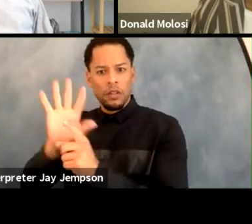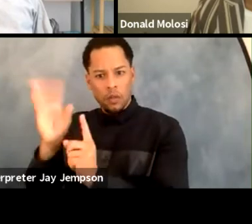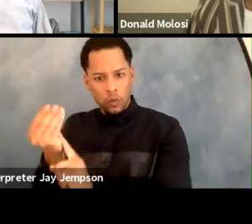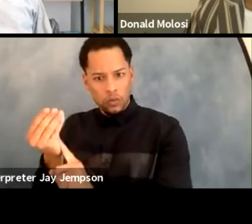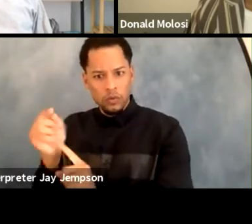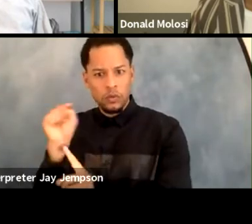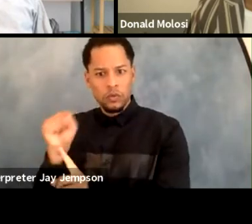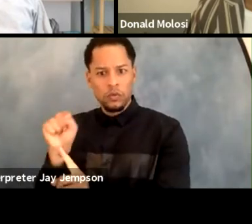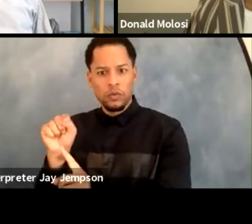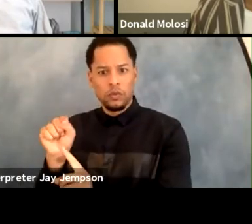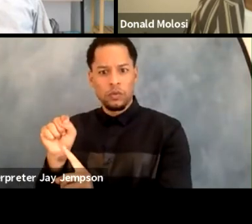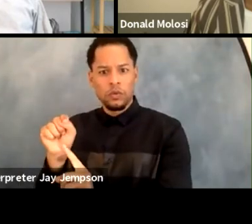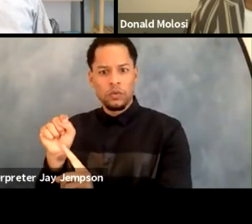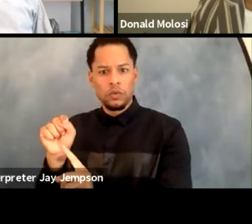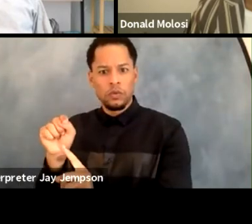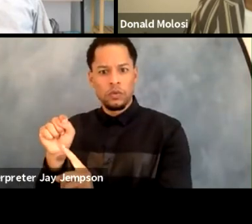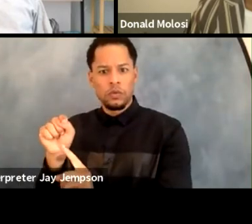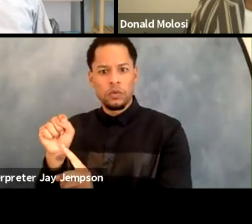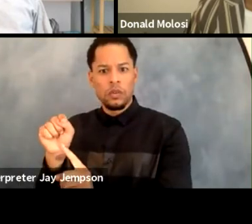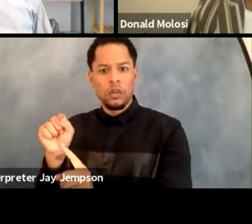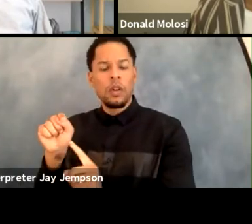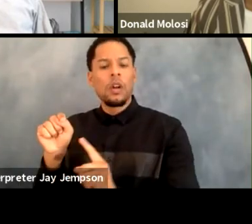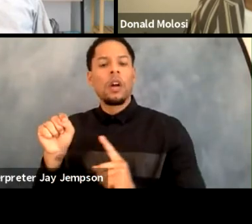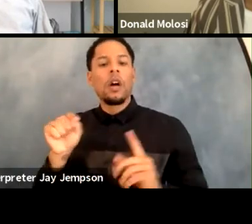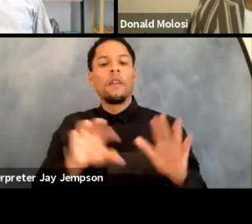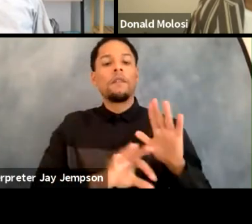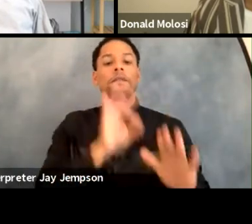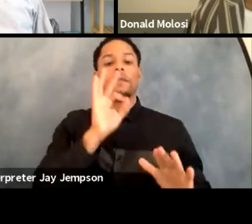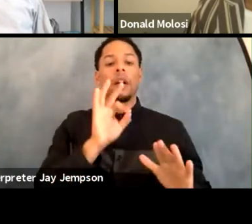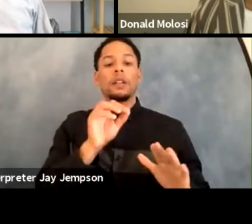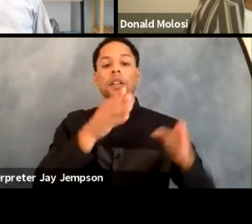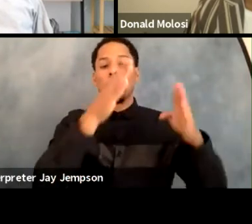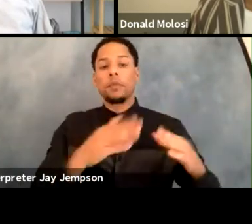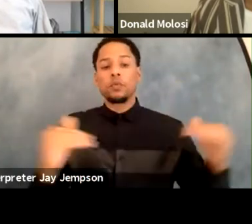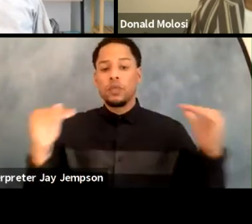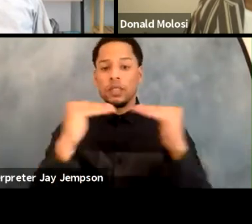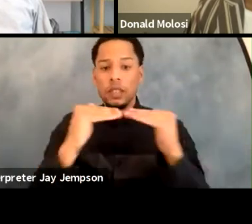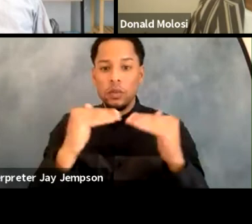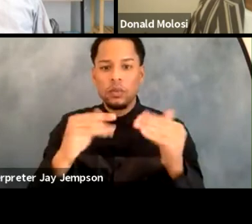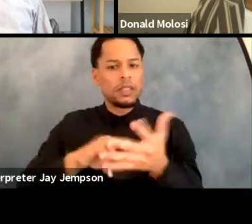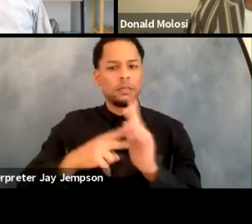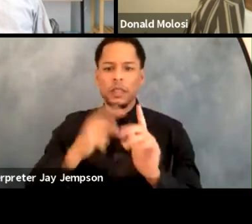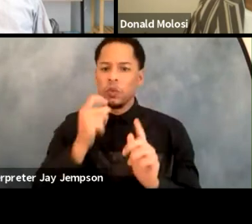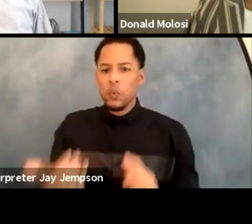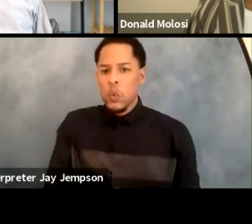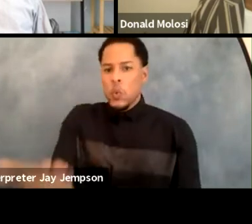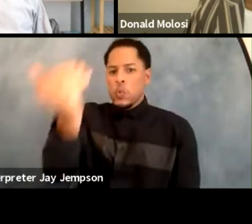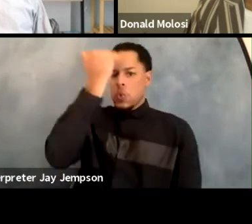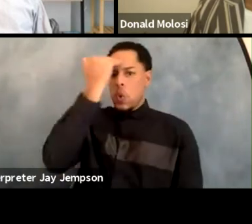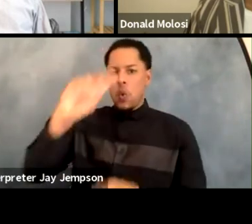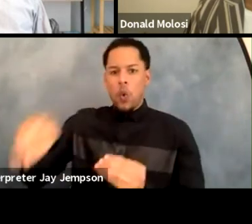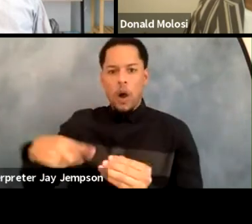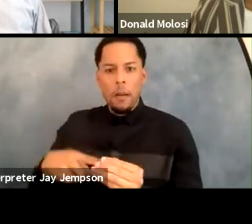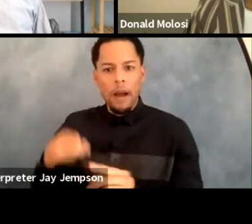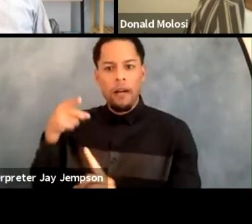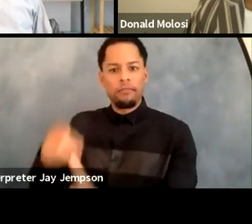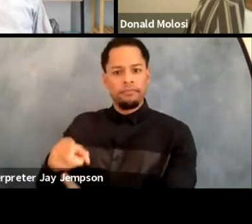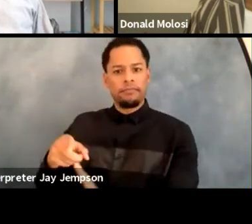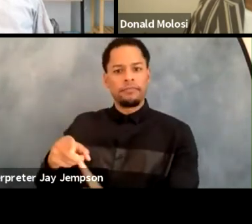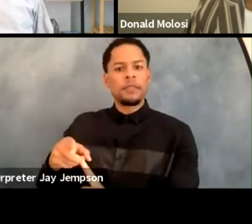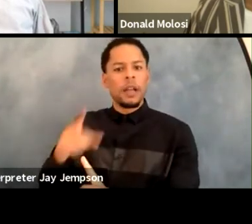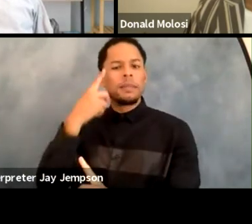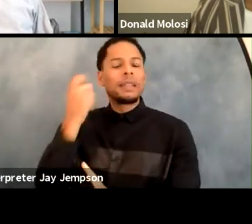you are Igbo doesn't mean you know a lot about Yoruba. In fact, even if you are a Yoruba man, there are still some cultures you don't know about that you